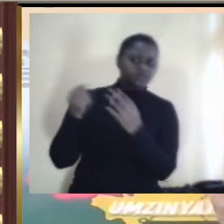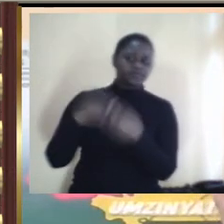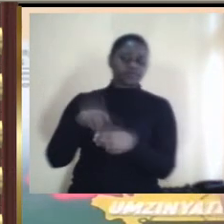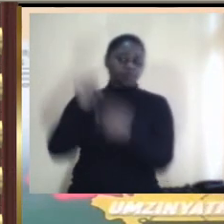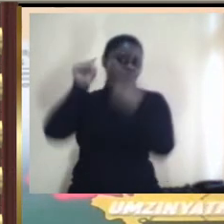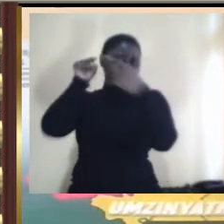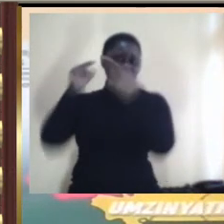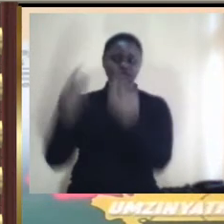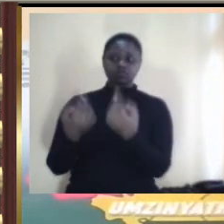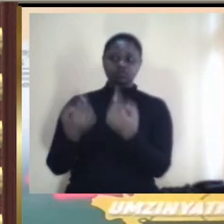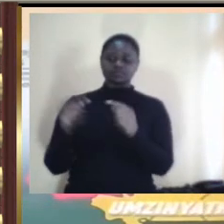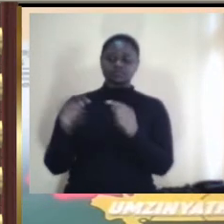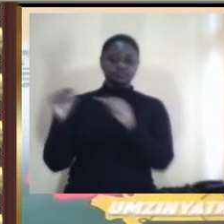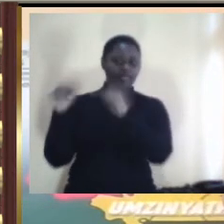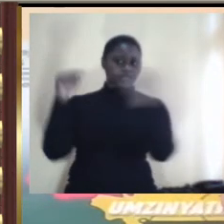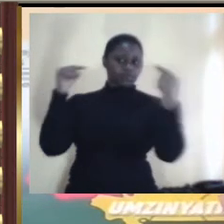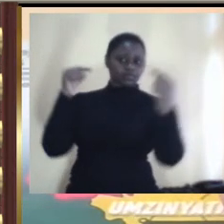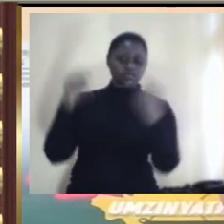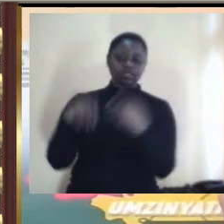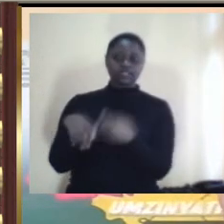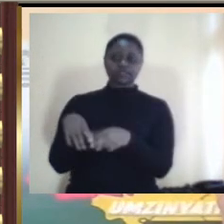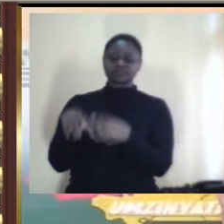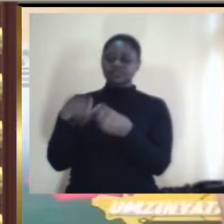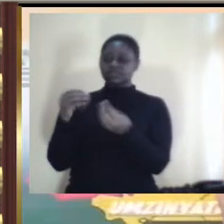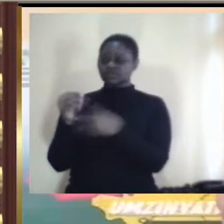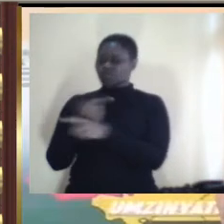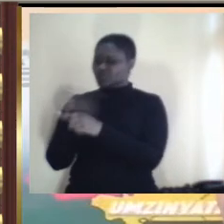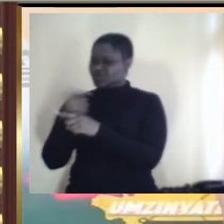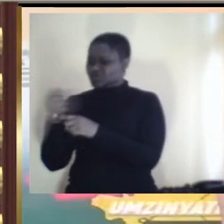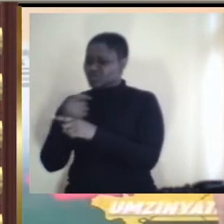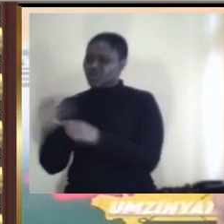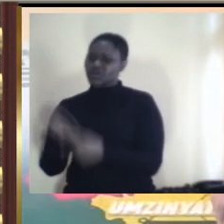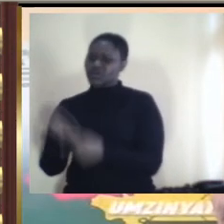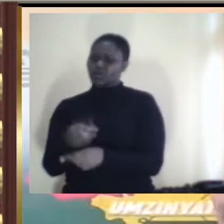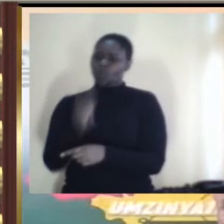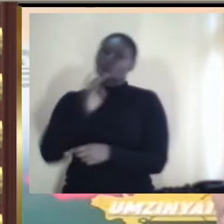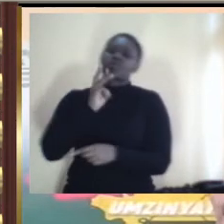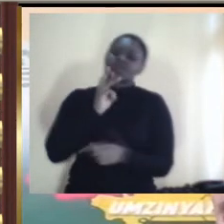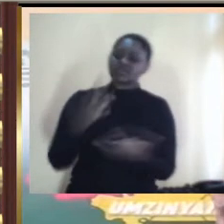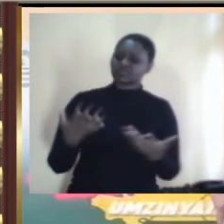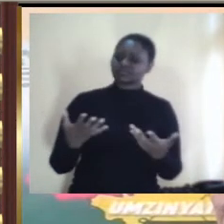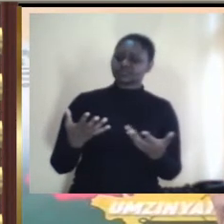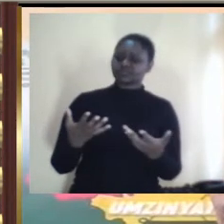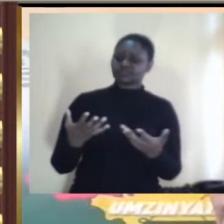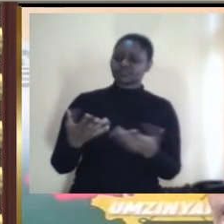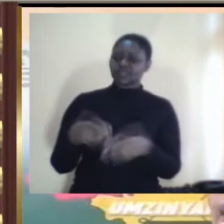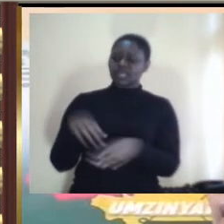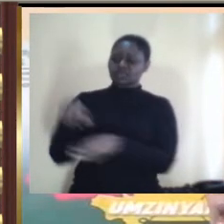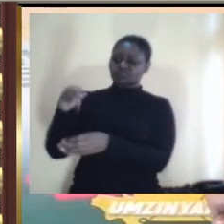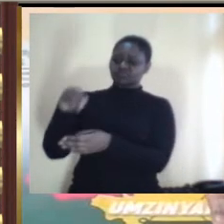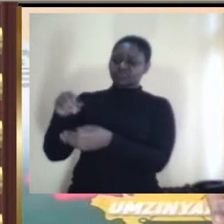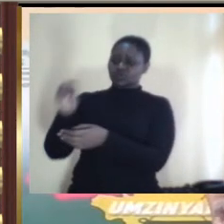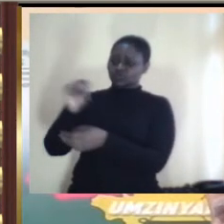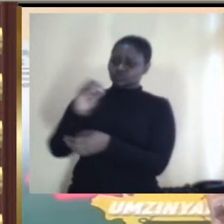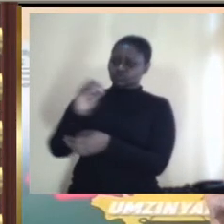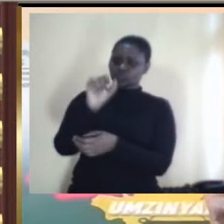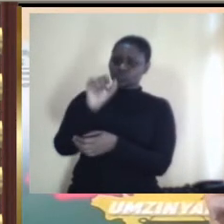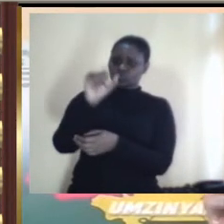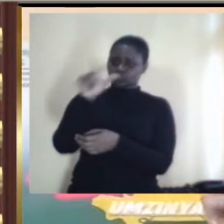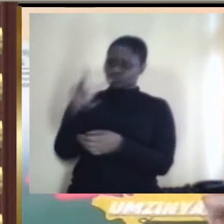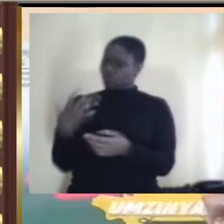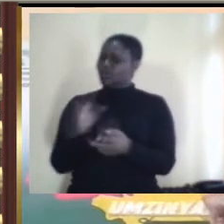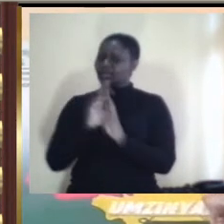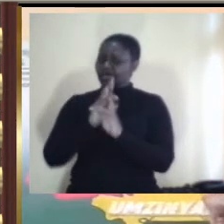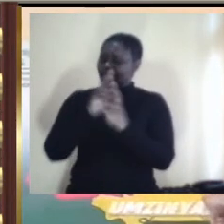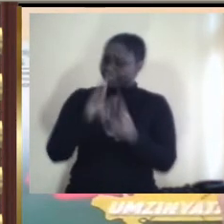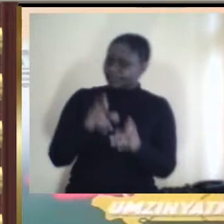to detect pests, disease, nutrient and water deficiencies, smart soil sensors reporting